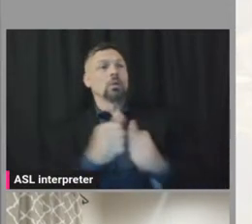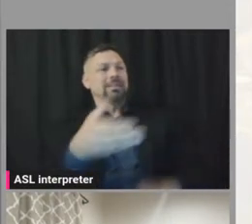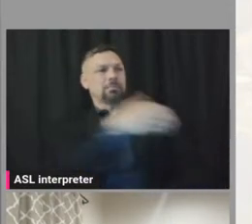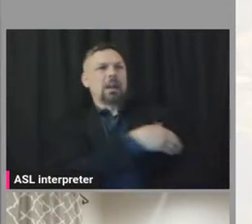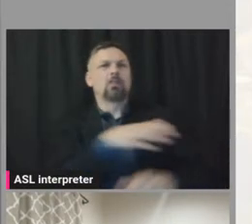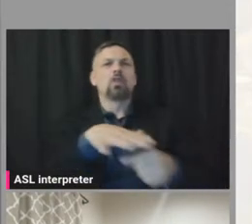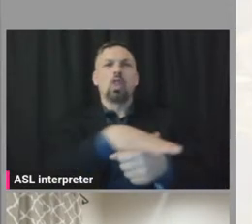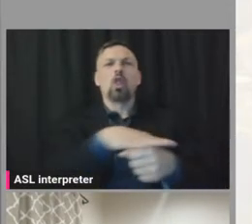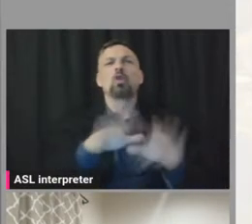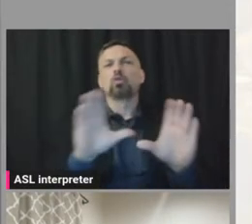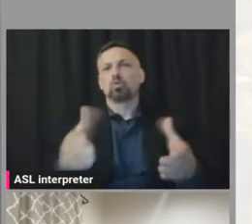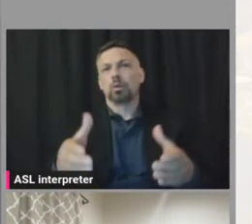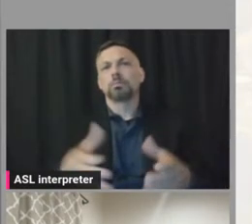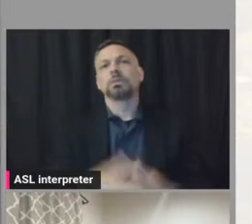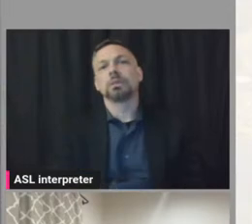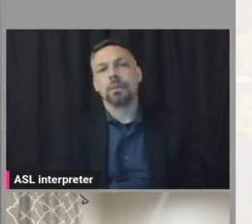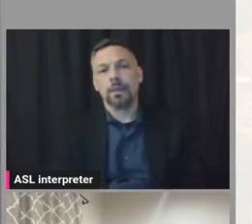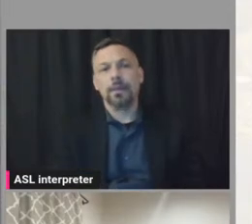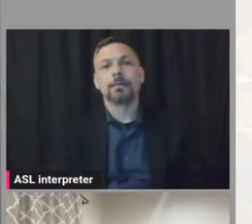groups.